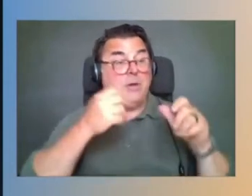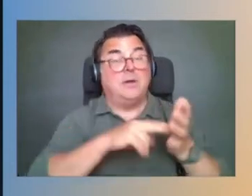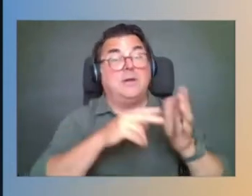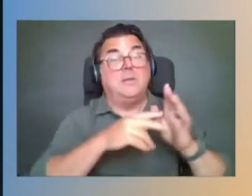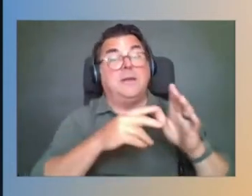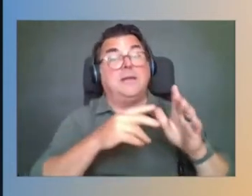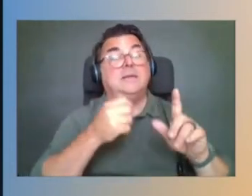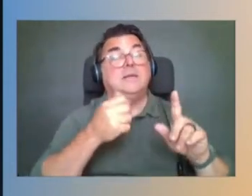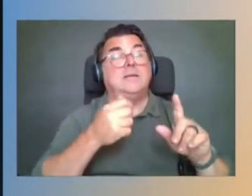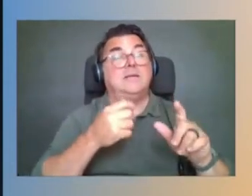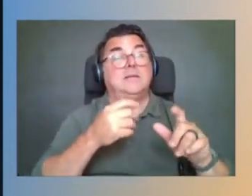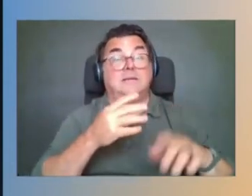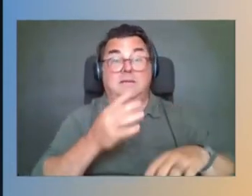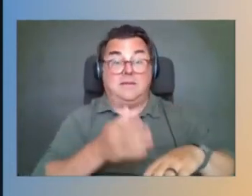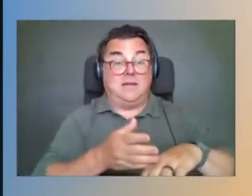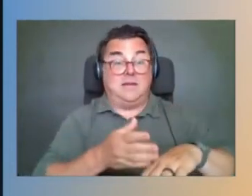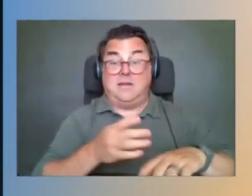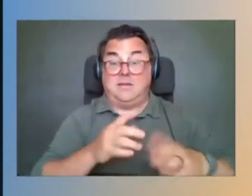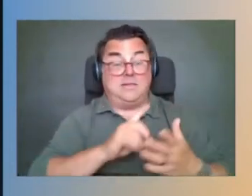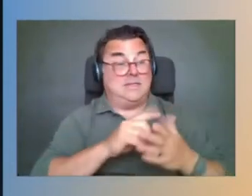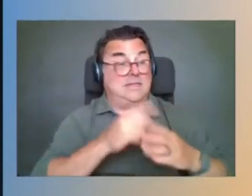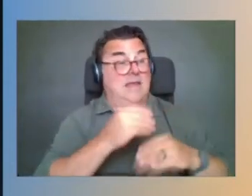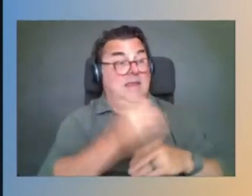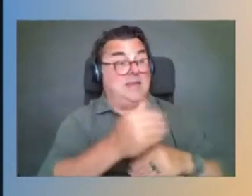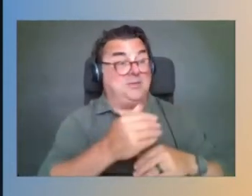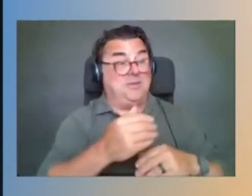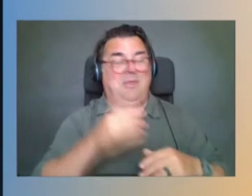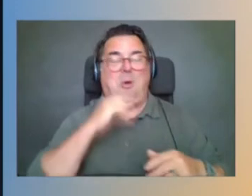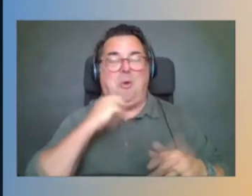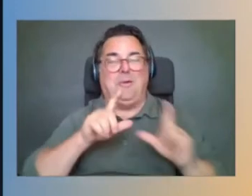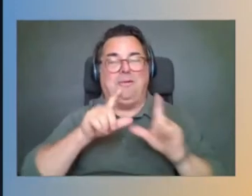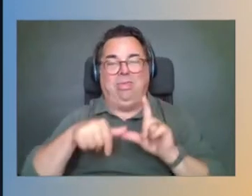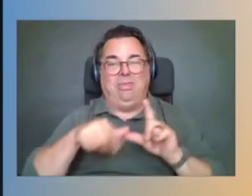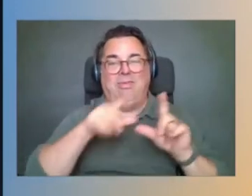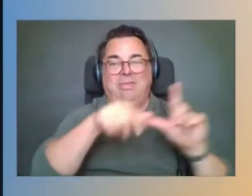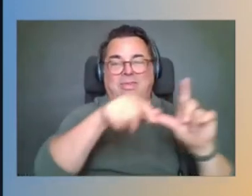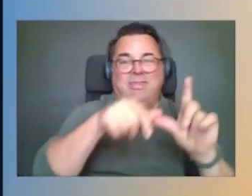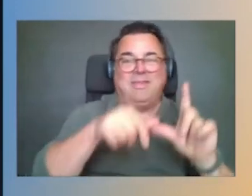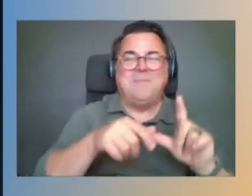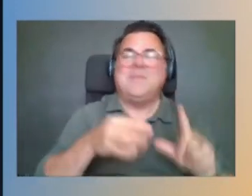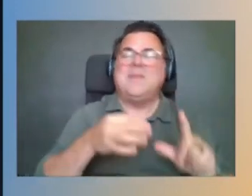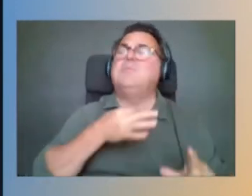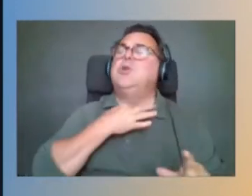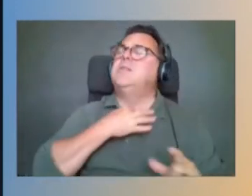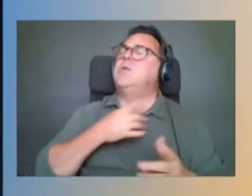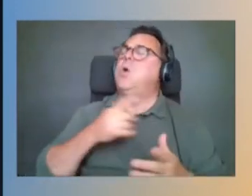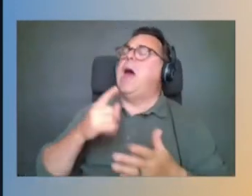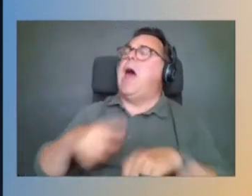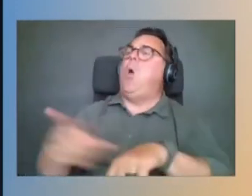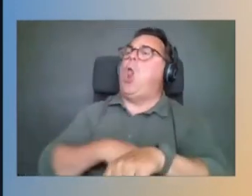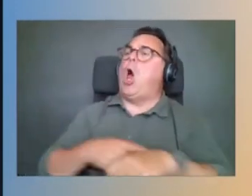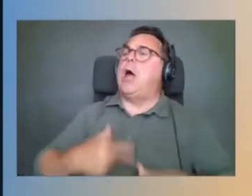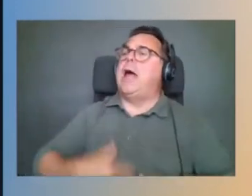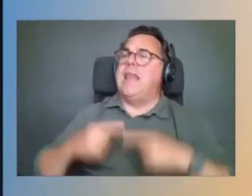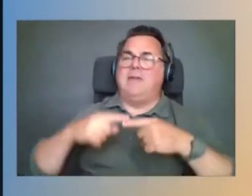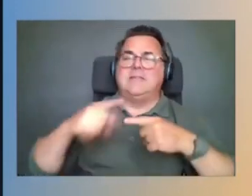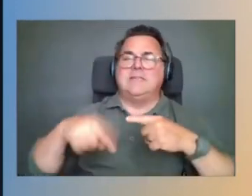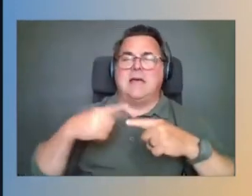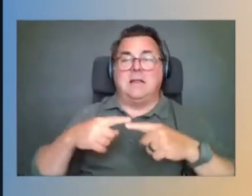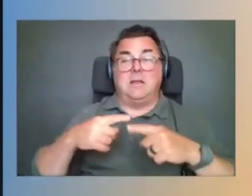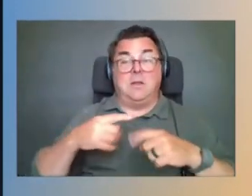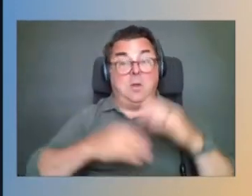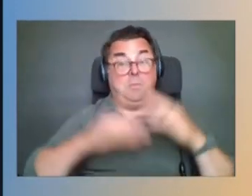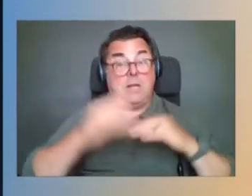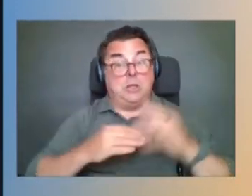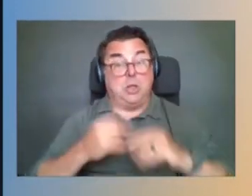by designing the next generation. Totally, absolutely. What kind of life cycle do we have as far as from we say we're going to build a new one to